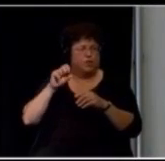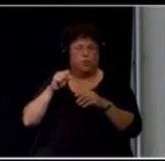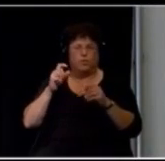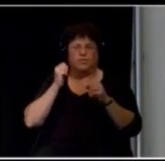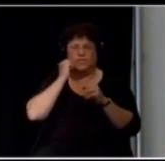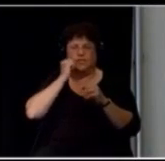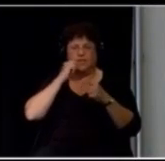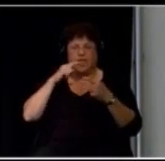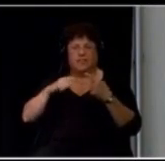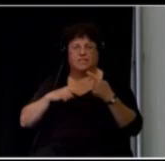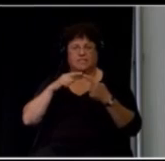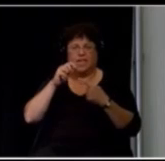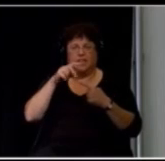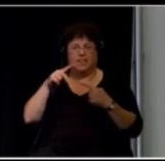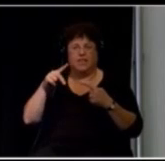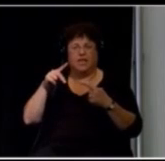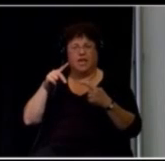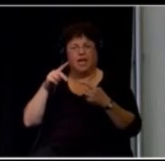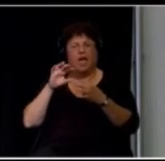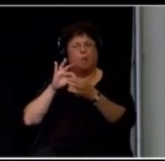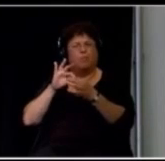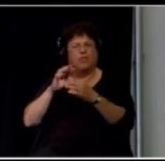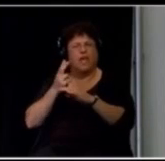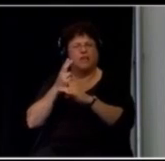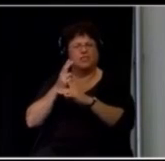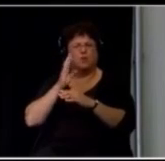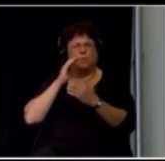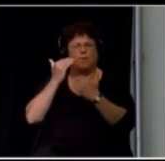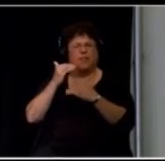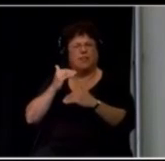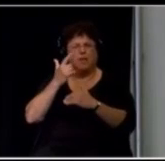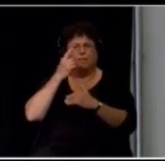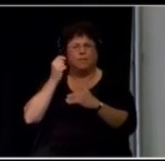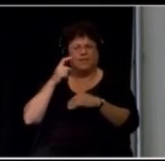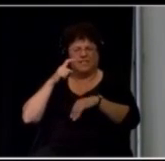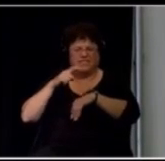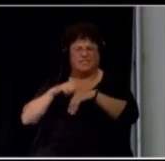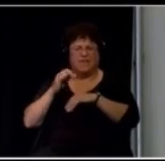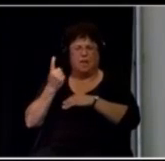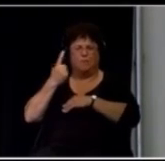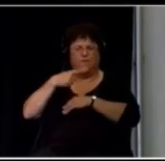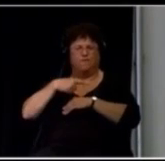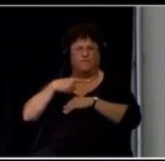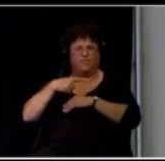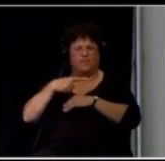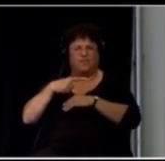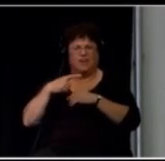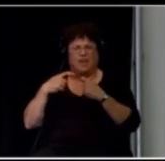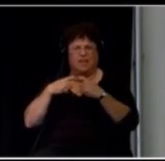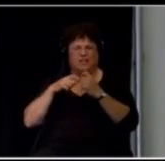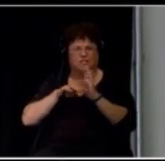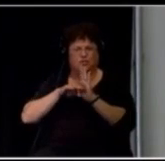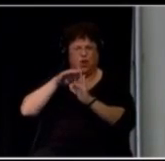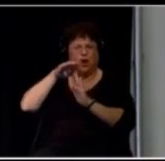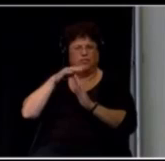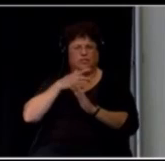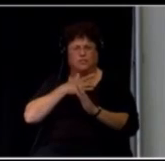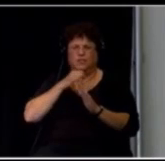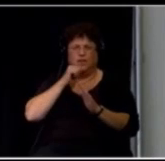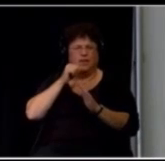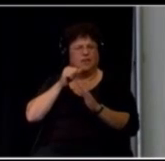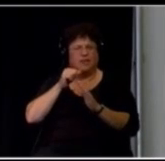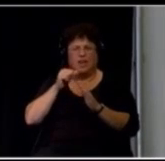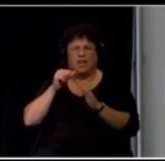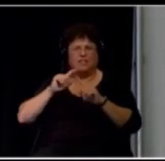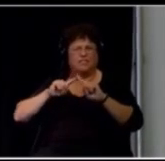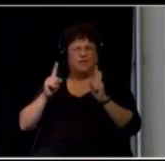daily cycling application is going to be fairly limited because the time of day charges are usually not